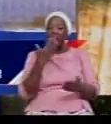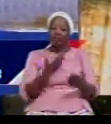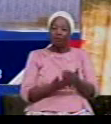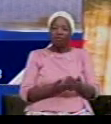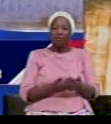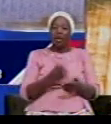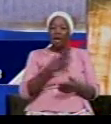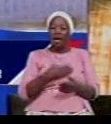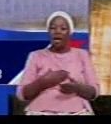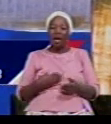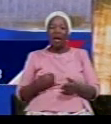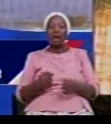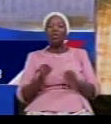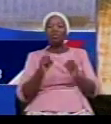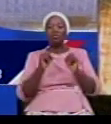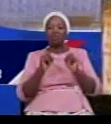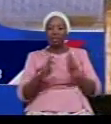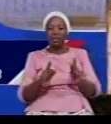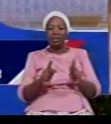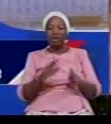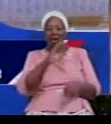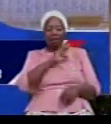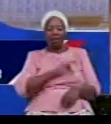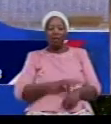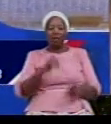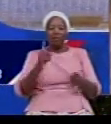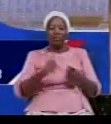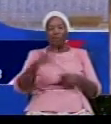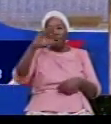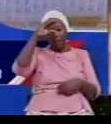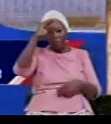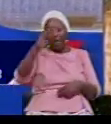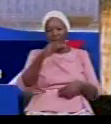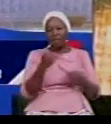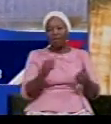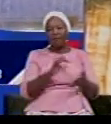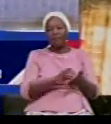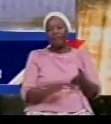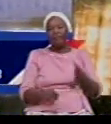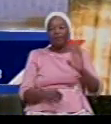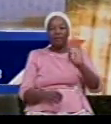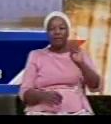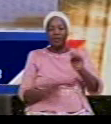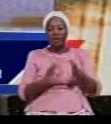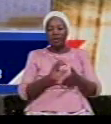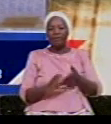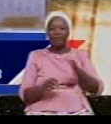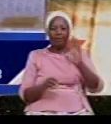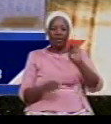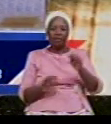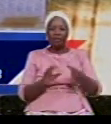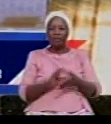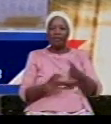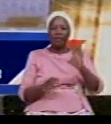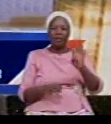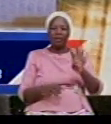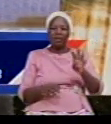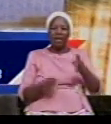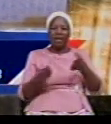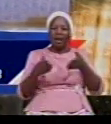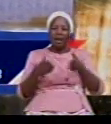and profitable unto me. Look at verse 14. In verse 14, let ours